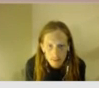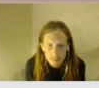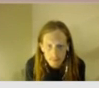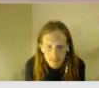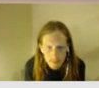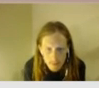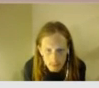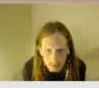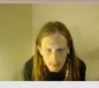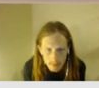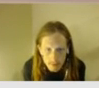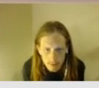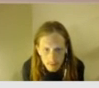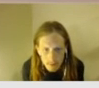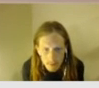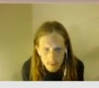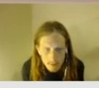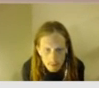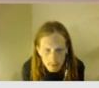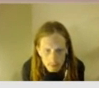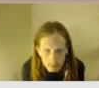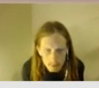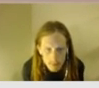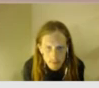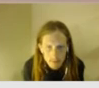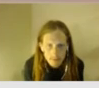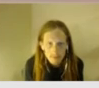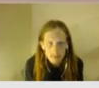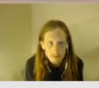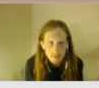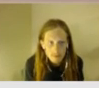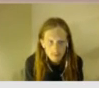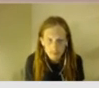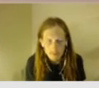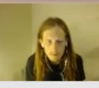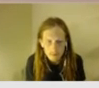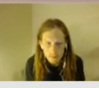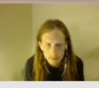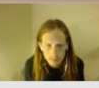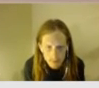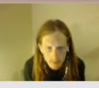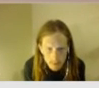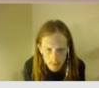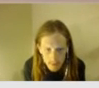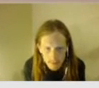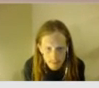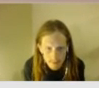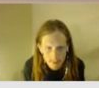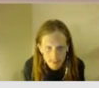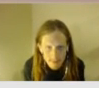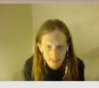I'm not a wedding photographer. And if my wife's cousin was expecting a wedding photographer's photos,